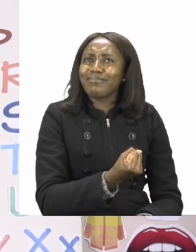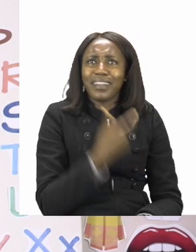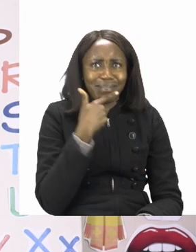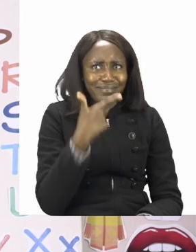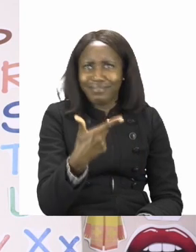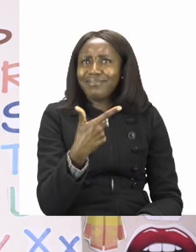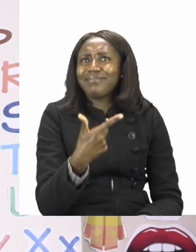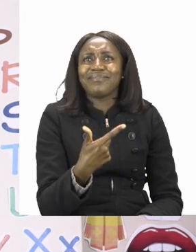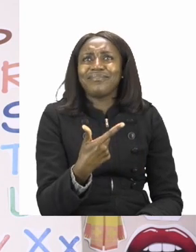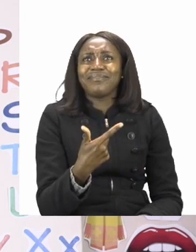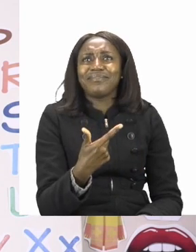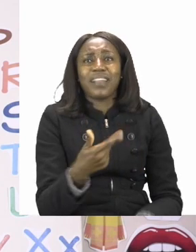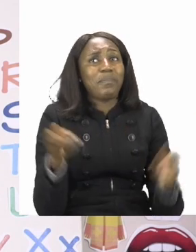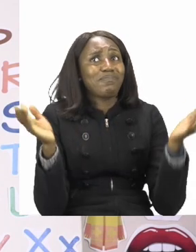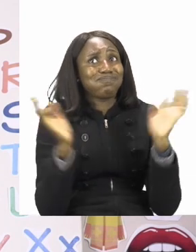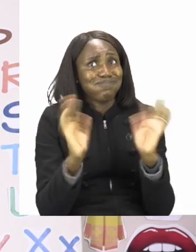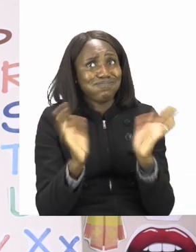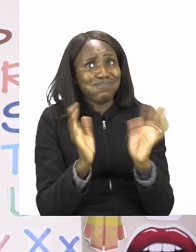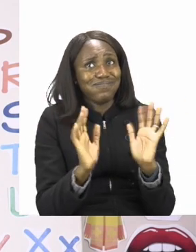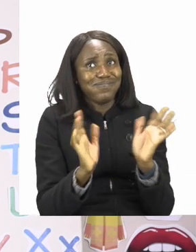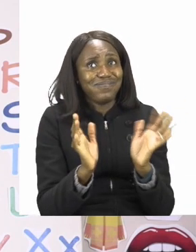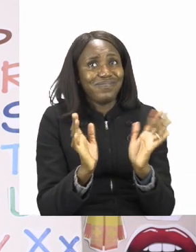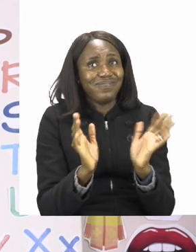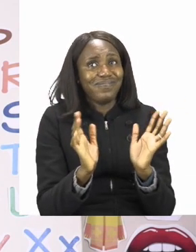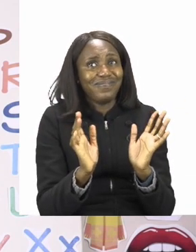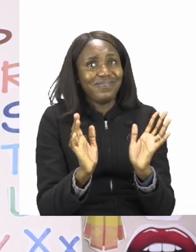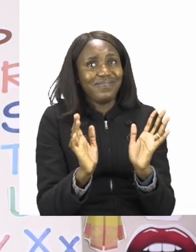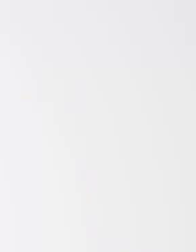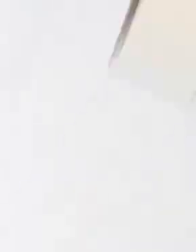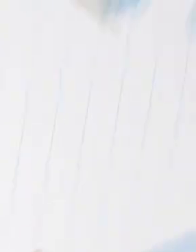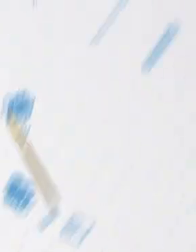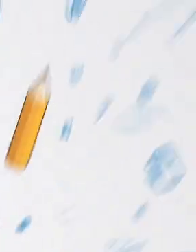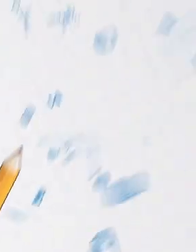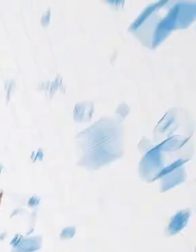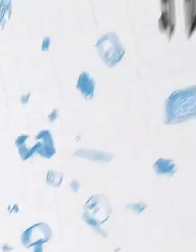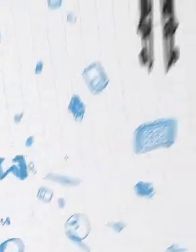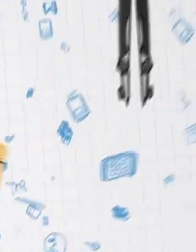today and goodbye.